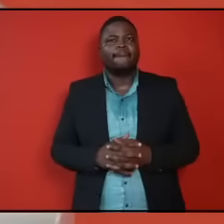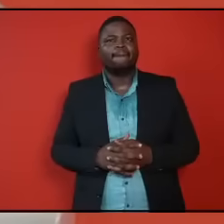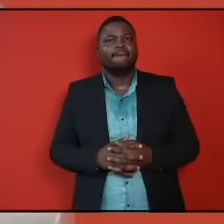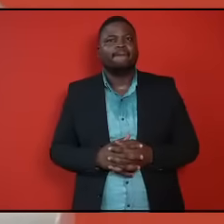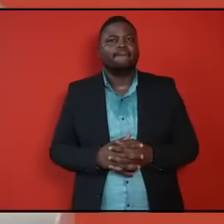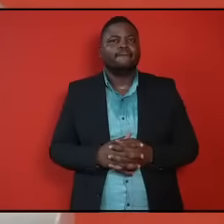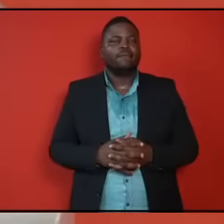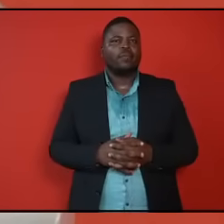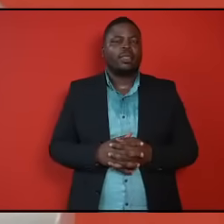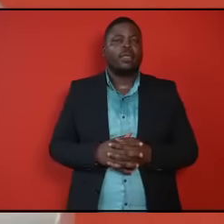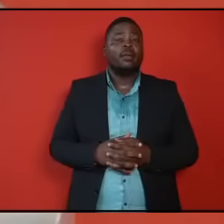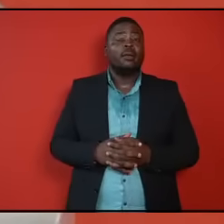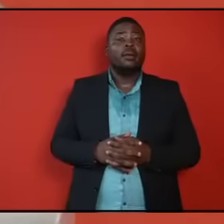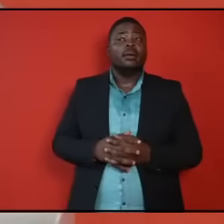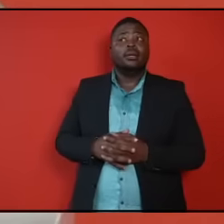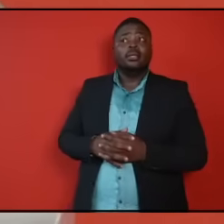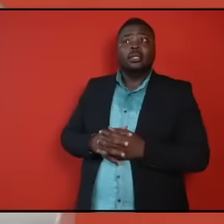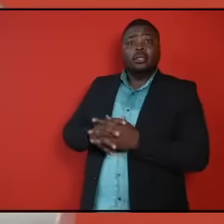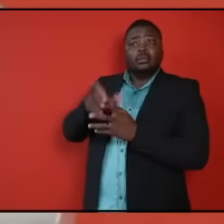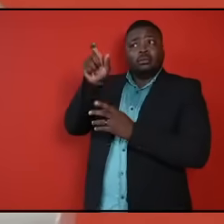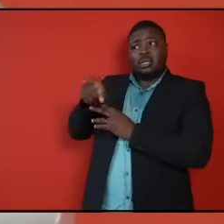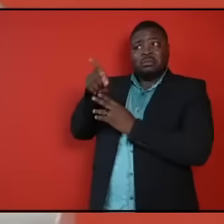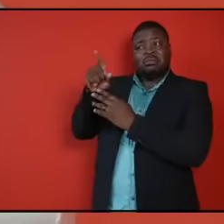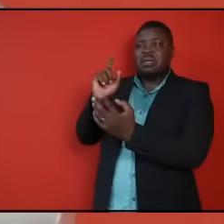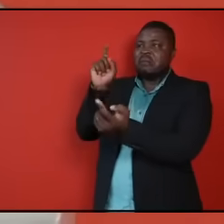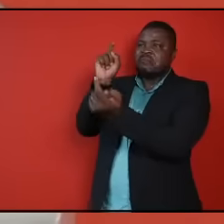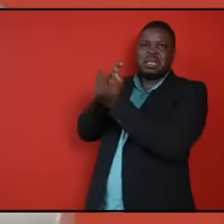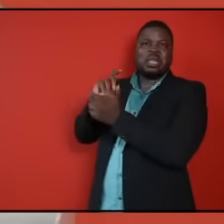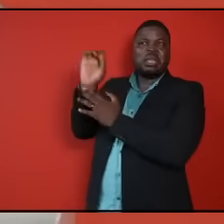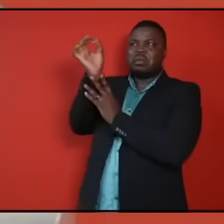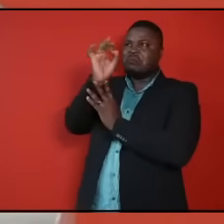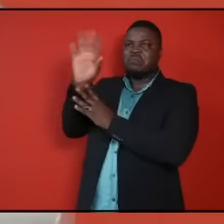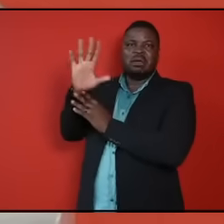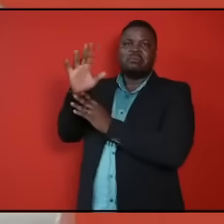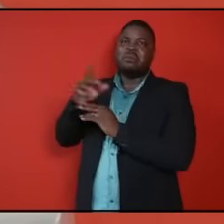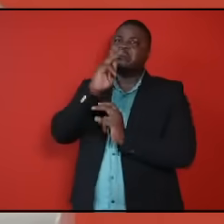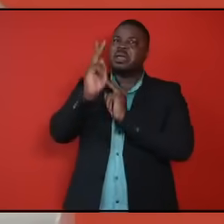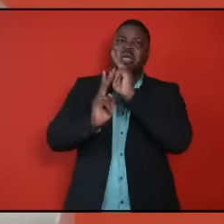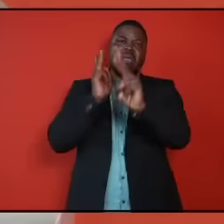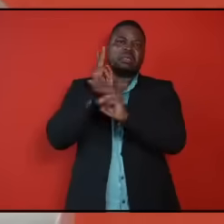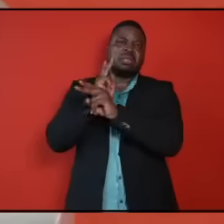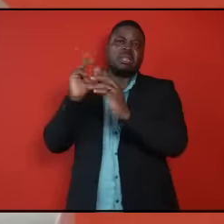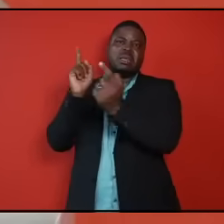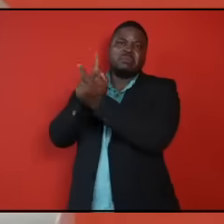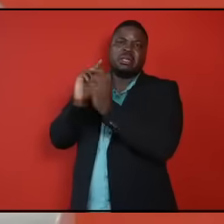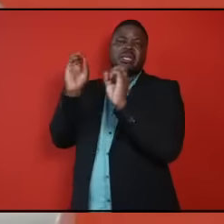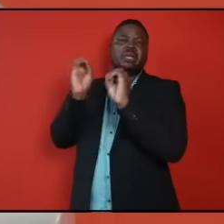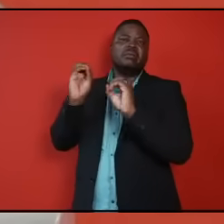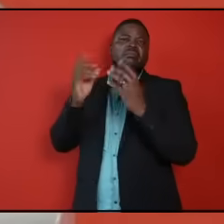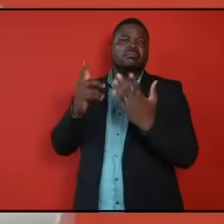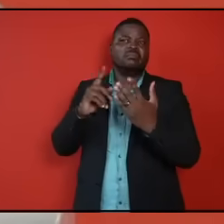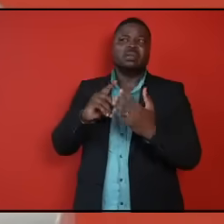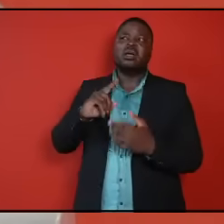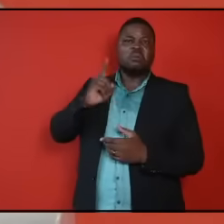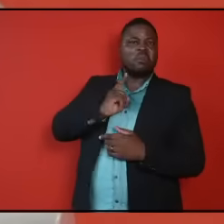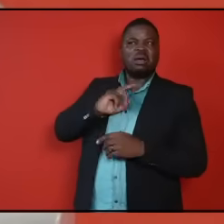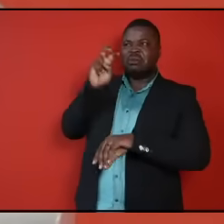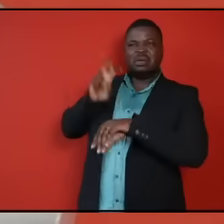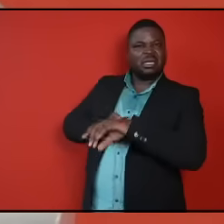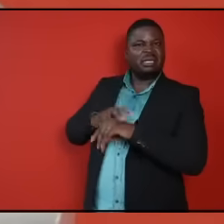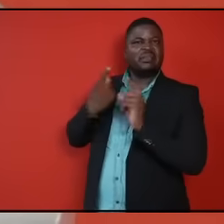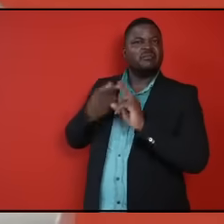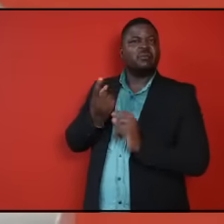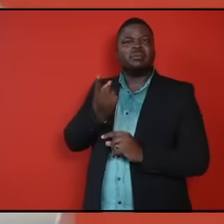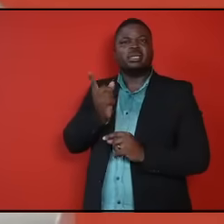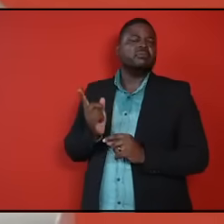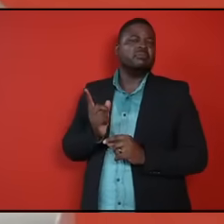And that was it. That was that then, and that was it. I've never met them again. I don't want anything from them, and so on